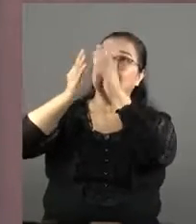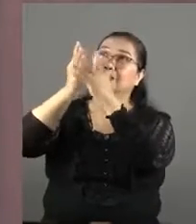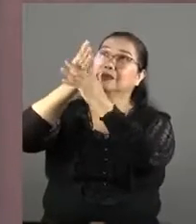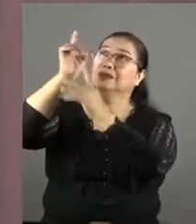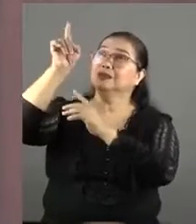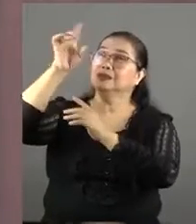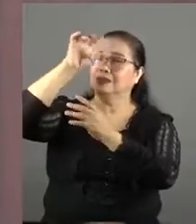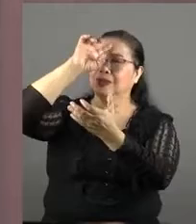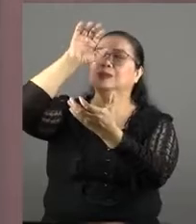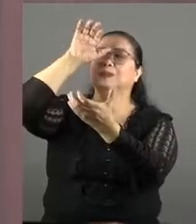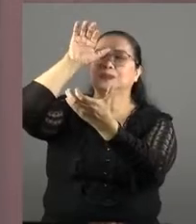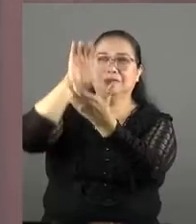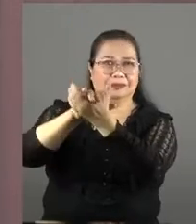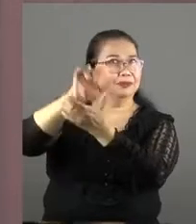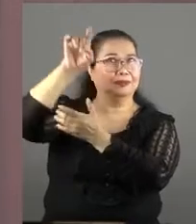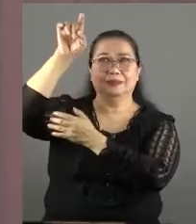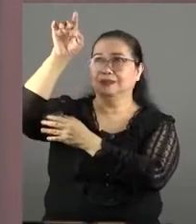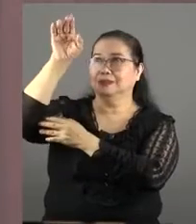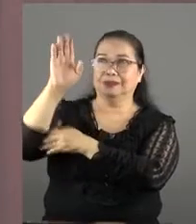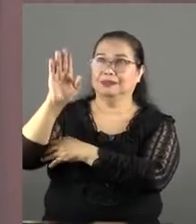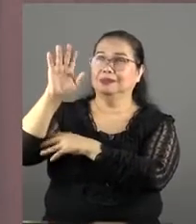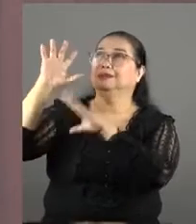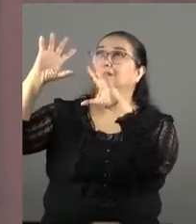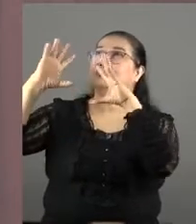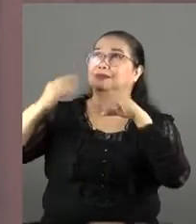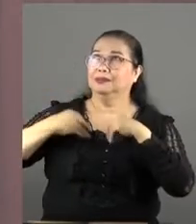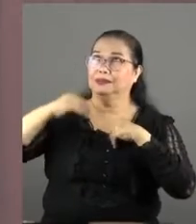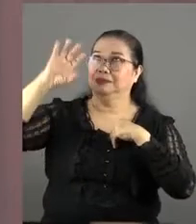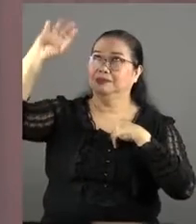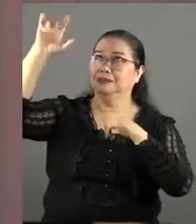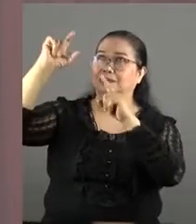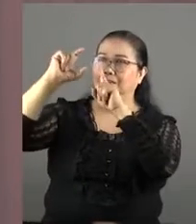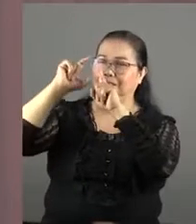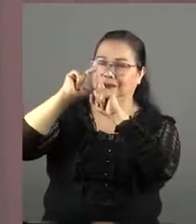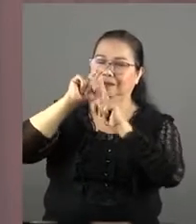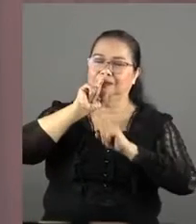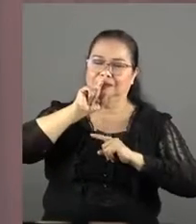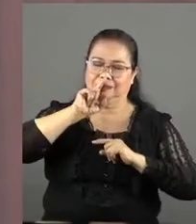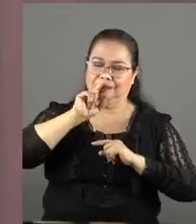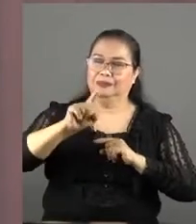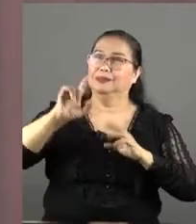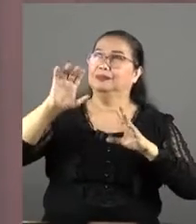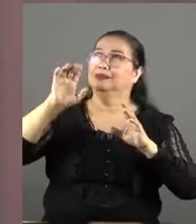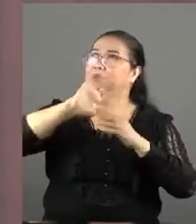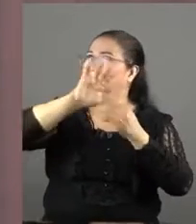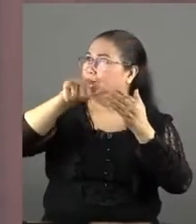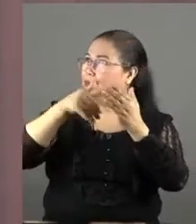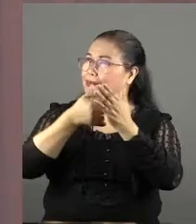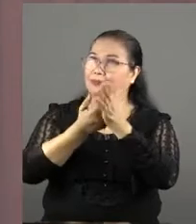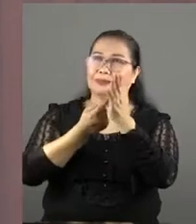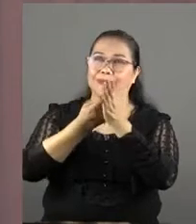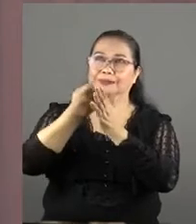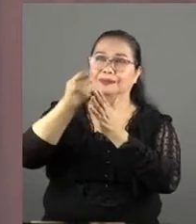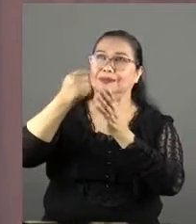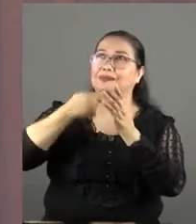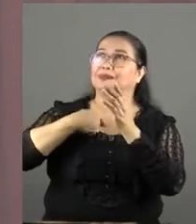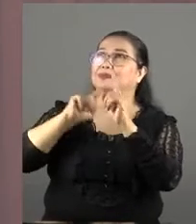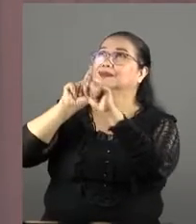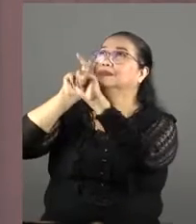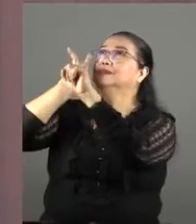I believe you. I take your words as the absolute truth, and I turn to